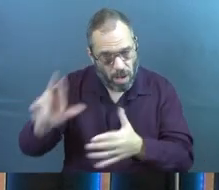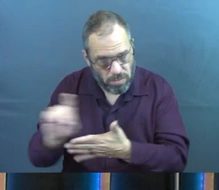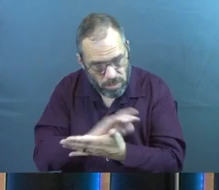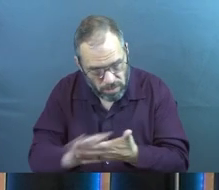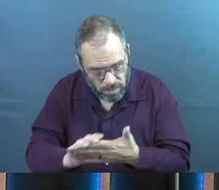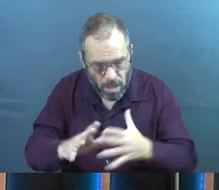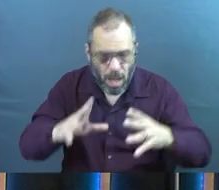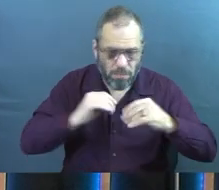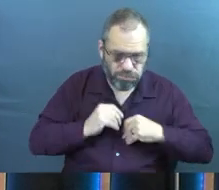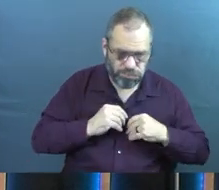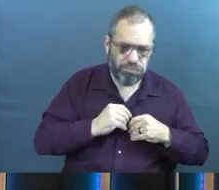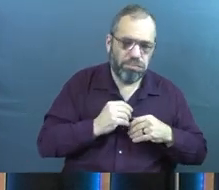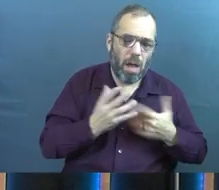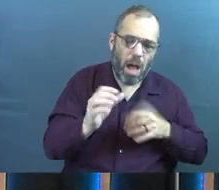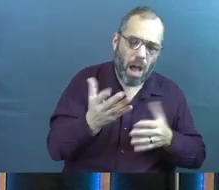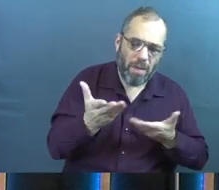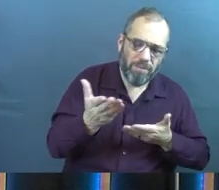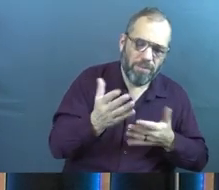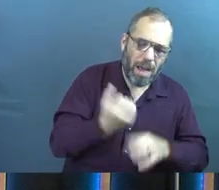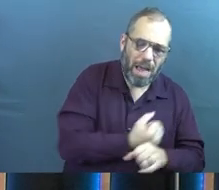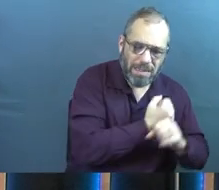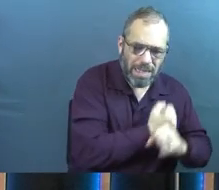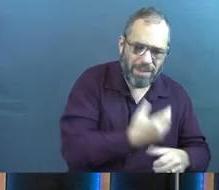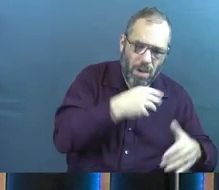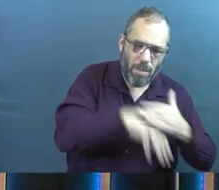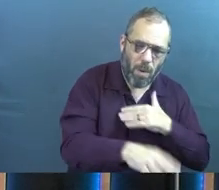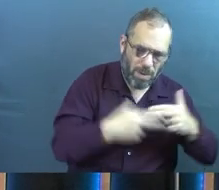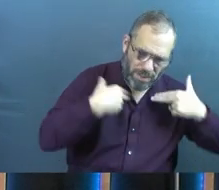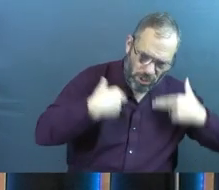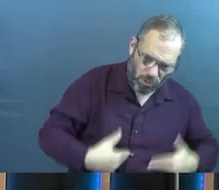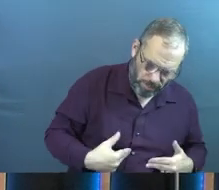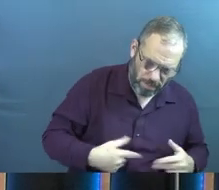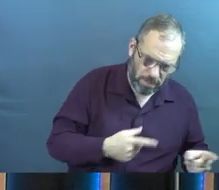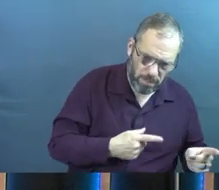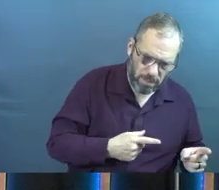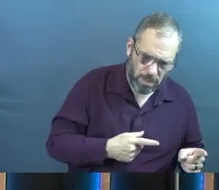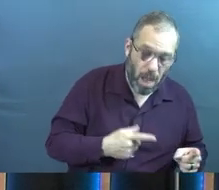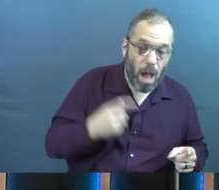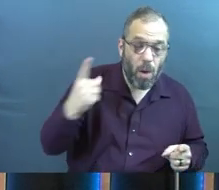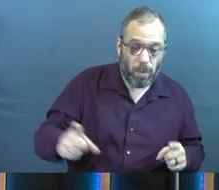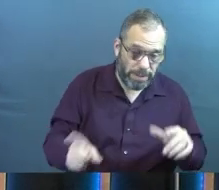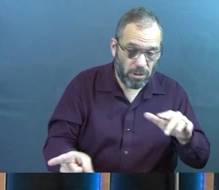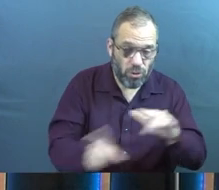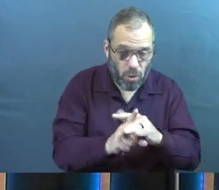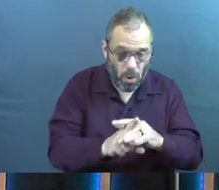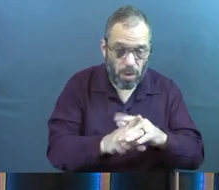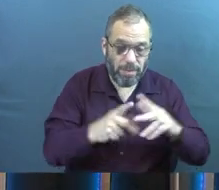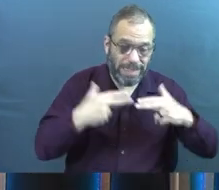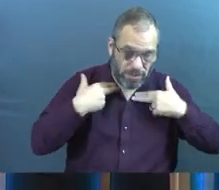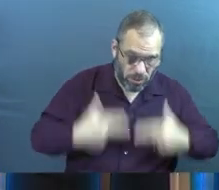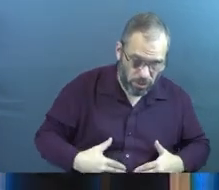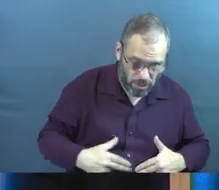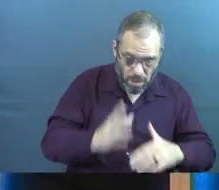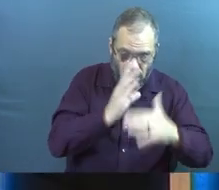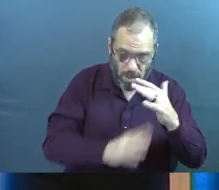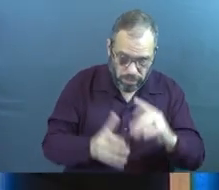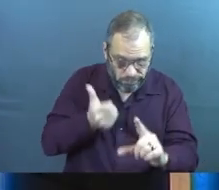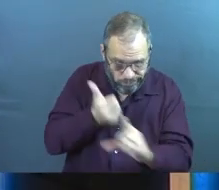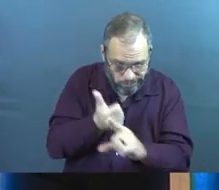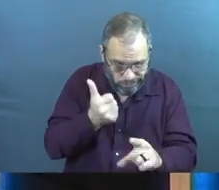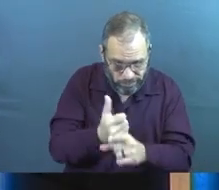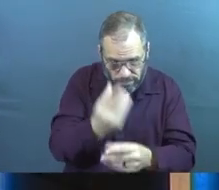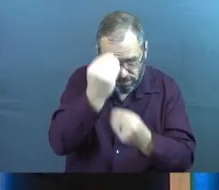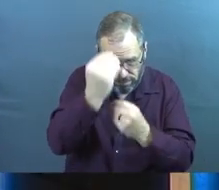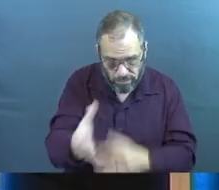He took the humble position of a slave and was born as a human being. When he appeared in human form, he humbled himself